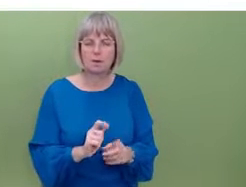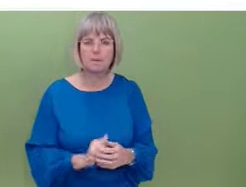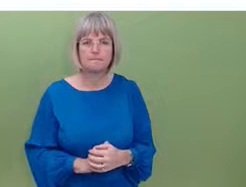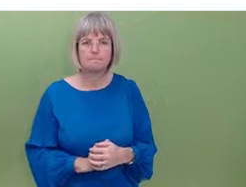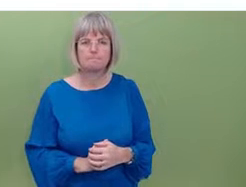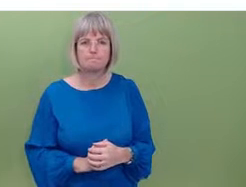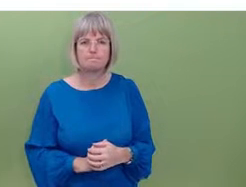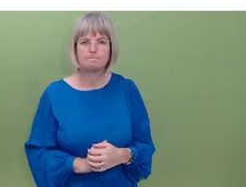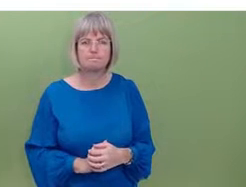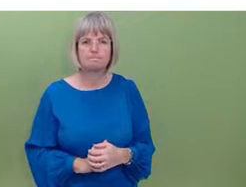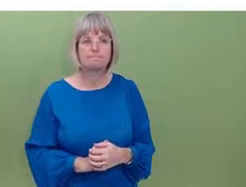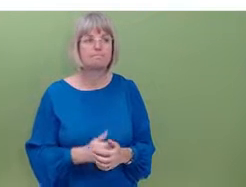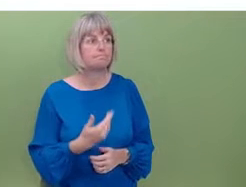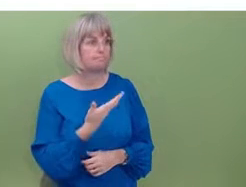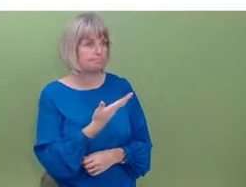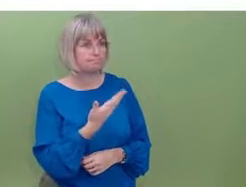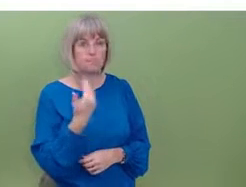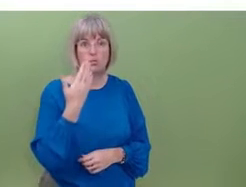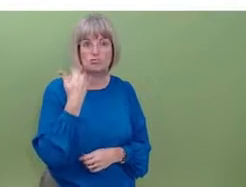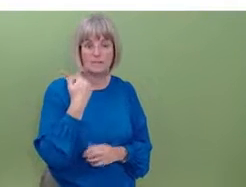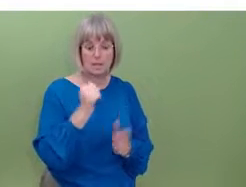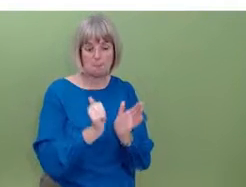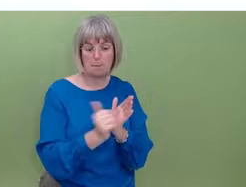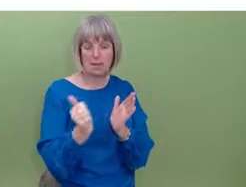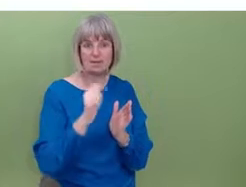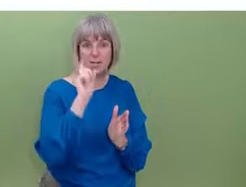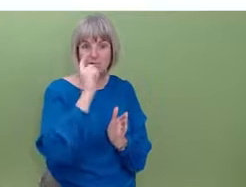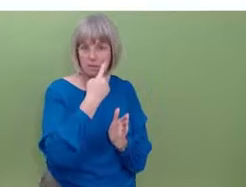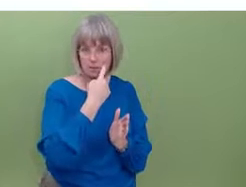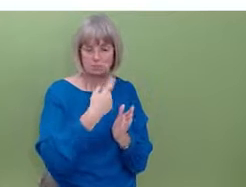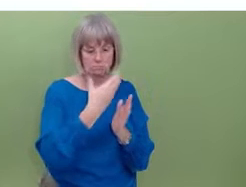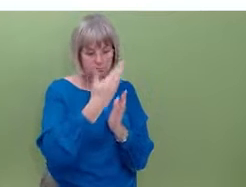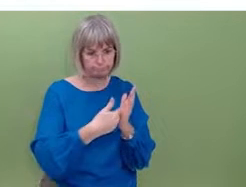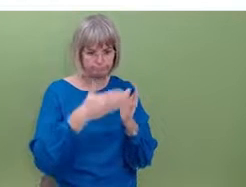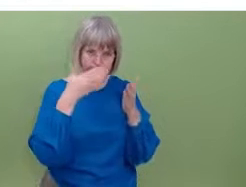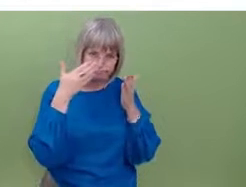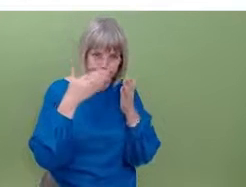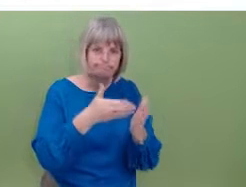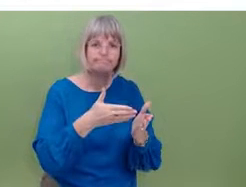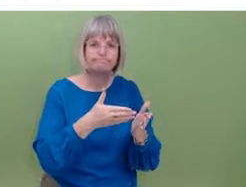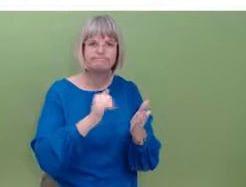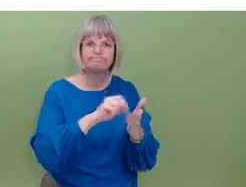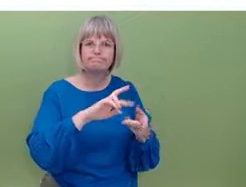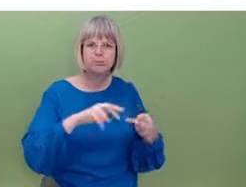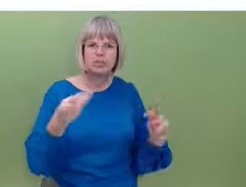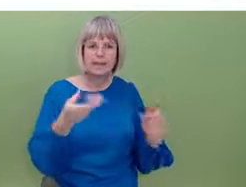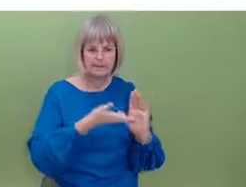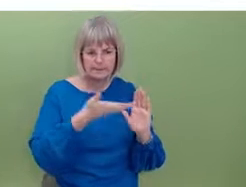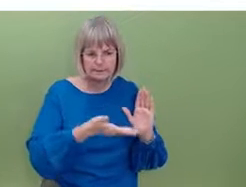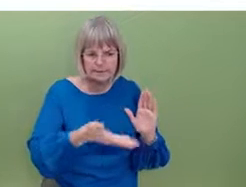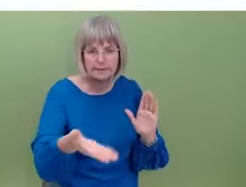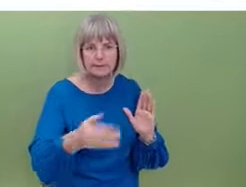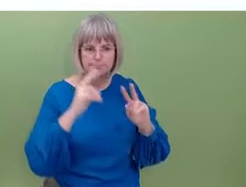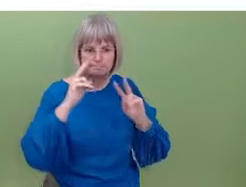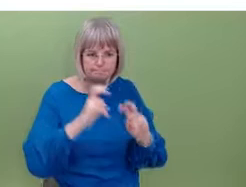Recently published evidence has really focused on the heterogeneity, but also the emphasis on sample. Now, just to